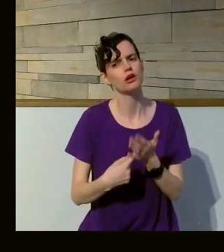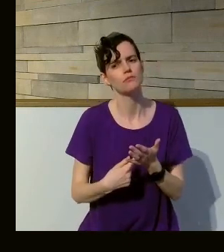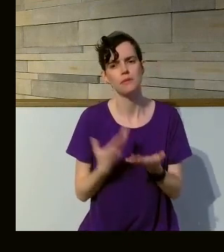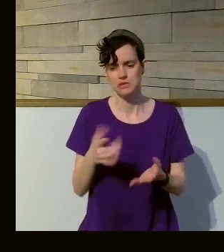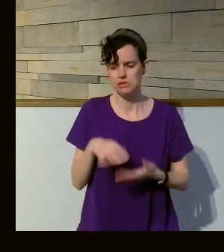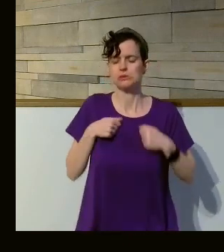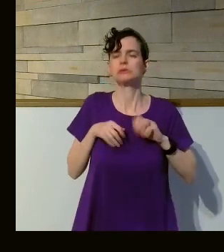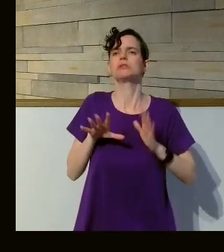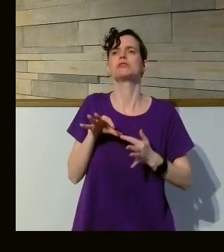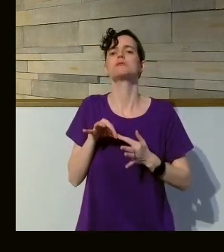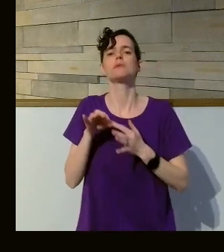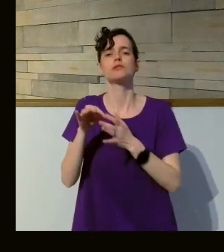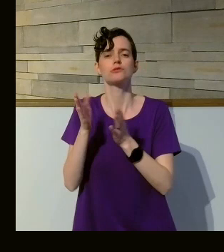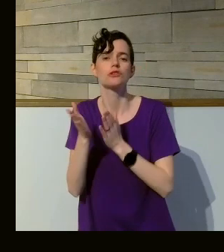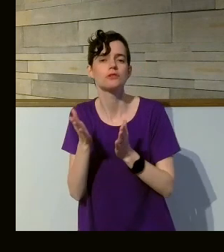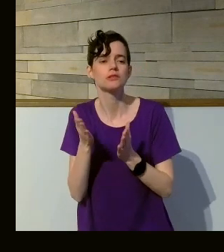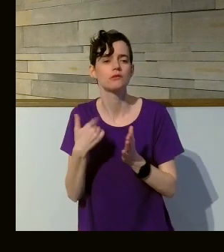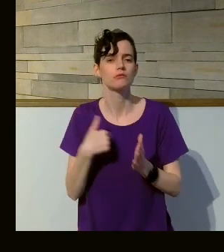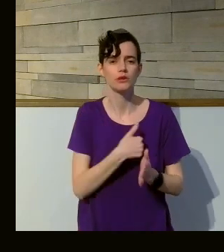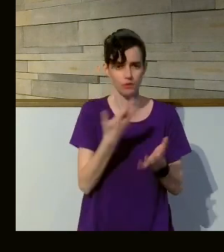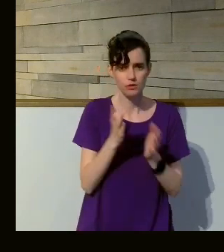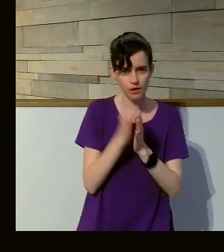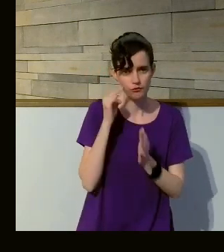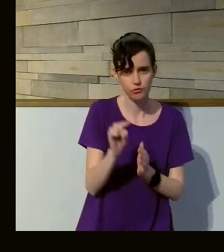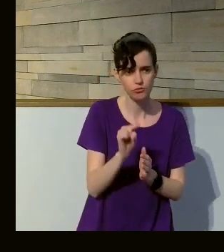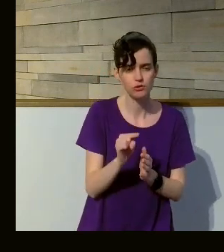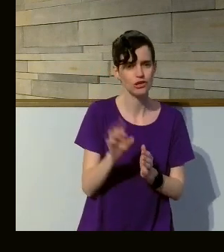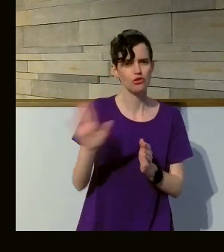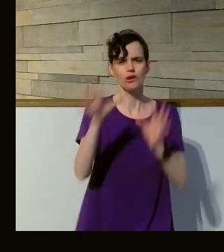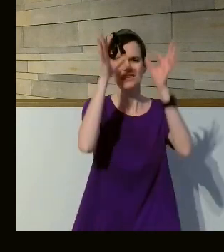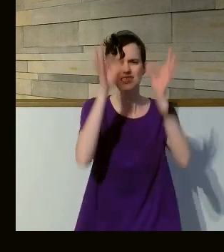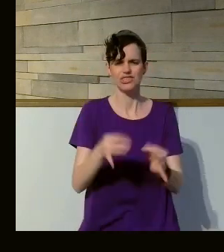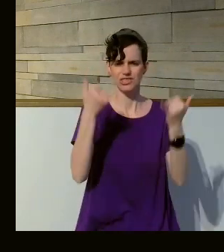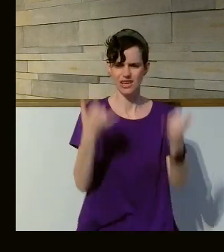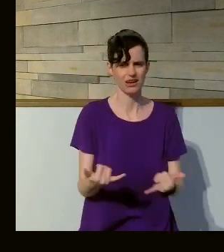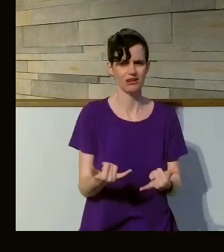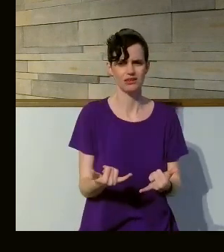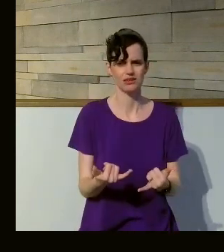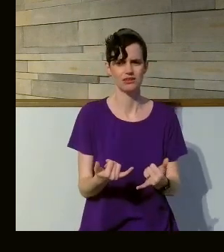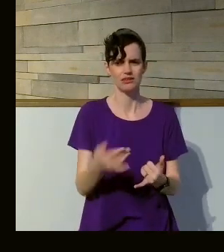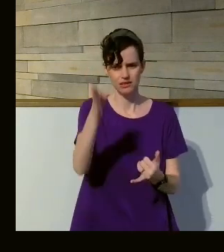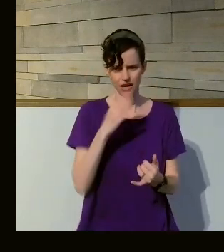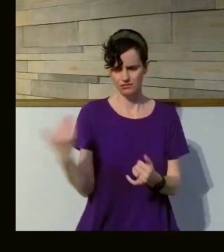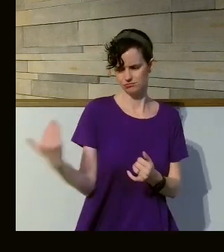special service. We want to know about that and pray over you. What's your decision right now as God speaks to us, each one